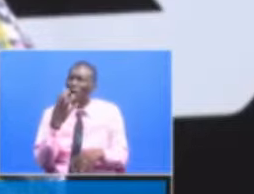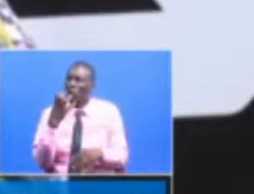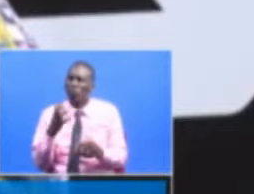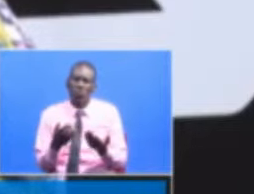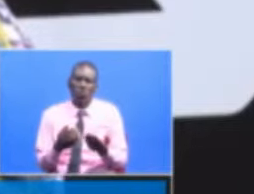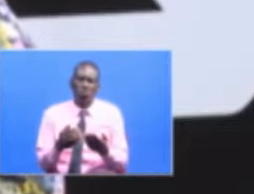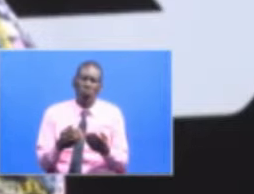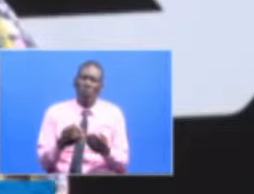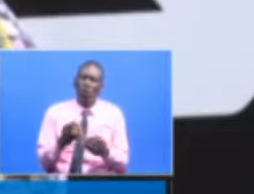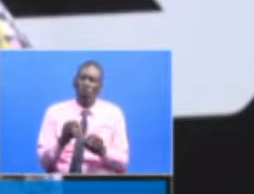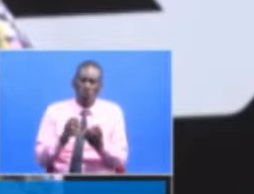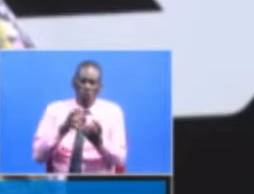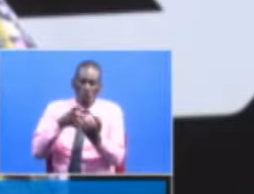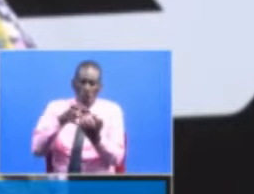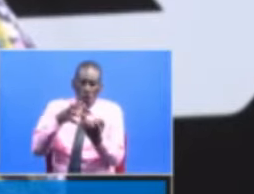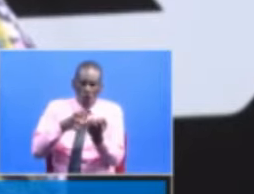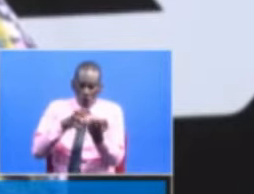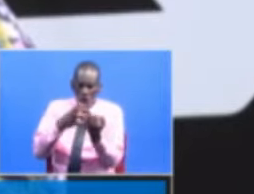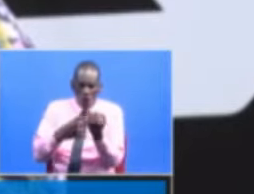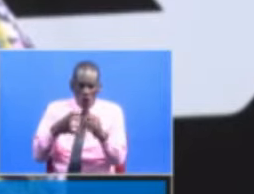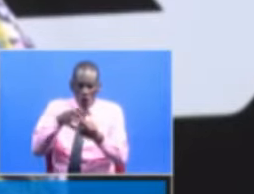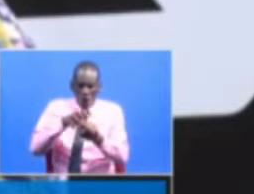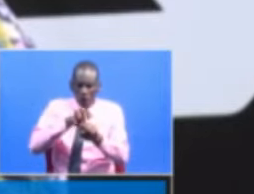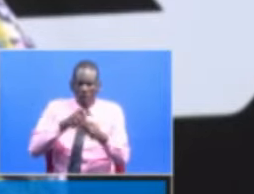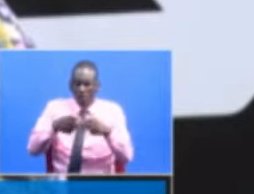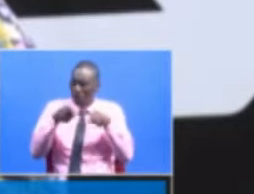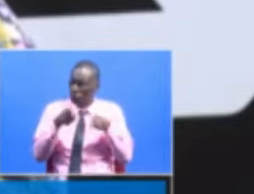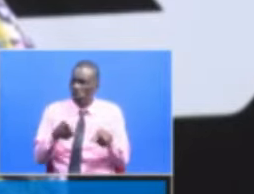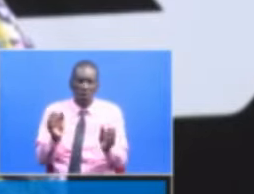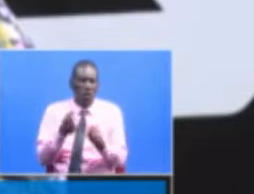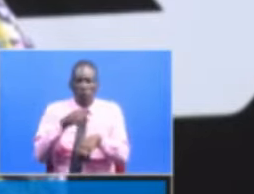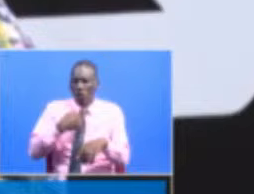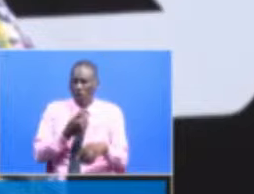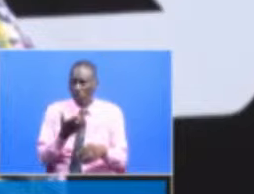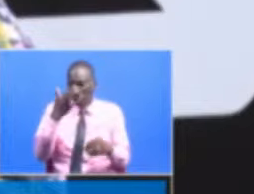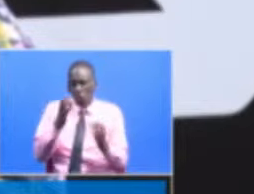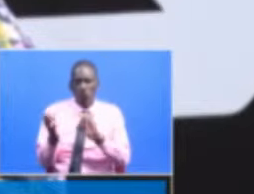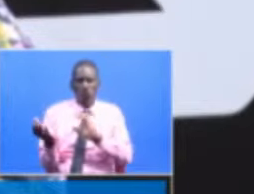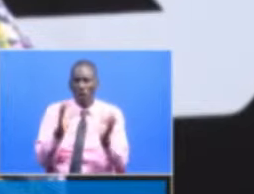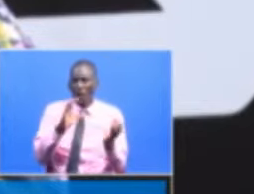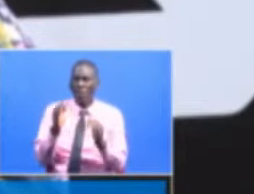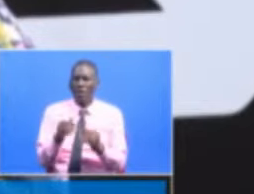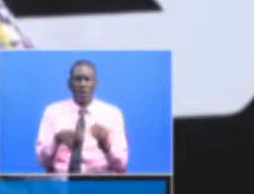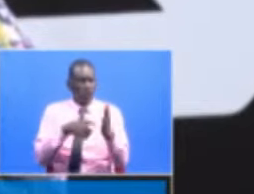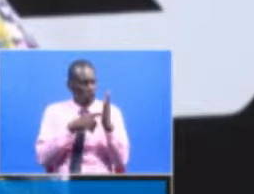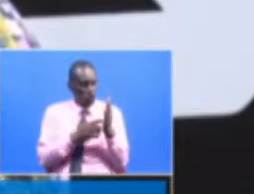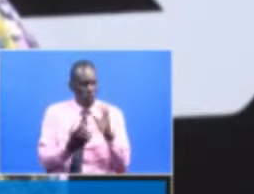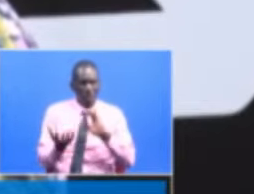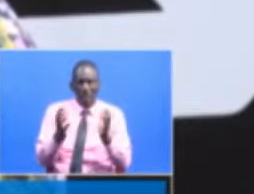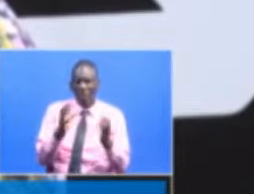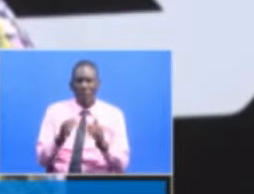But nowadays, you cannot get them because of climate. That also indicates that there is climate change is real.